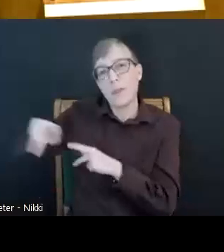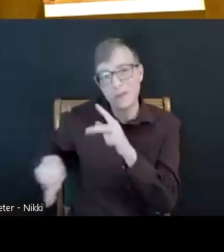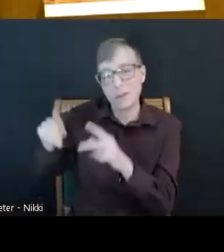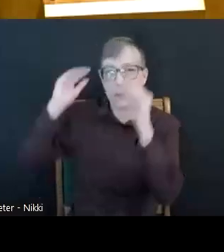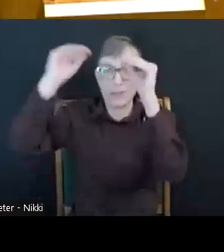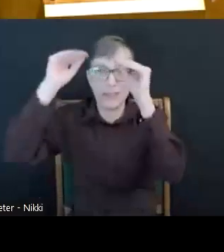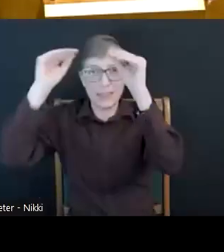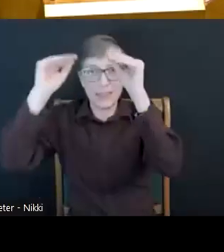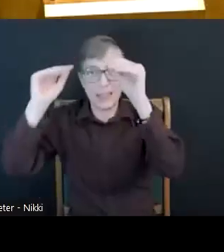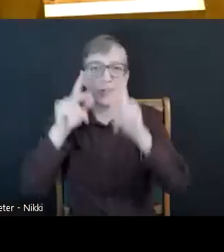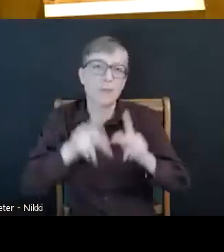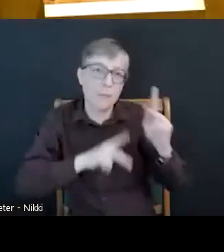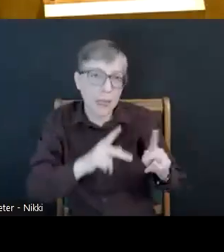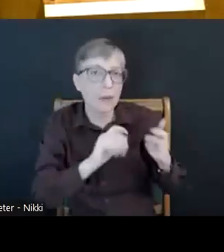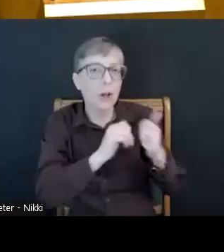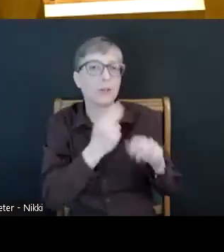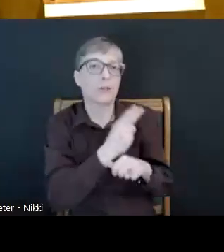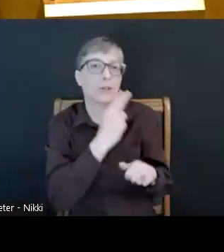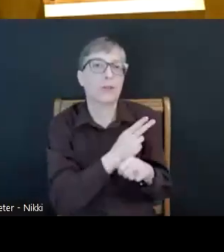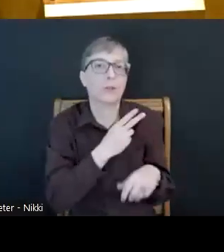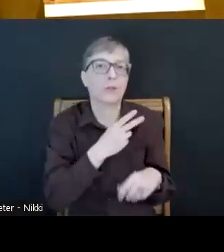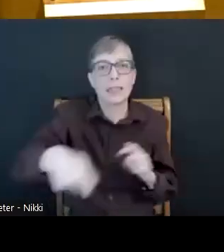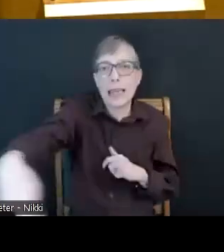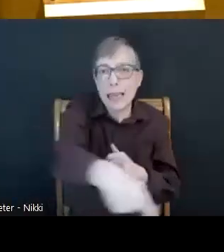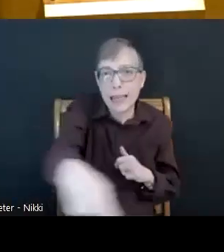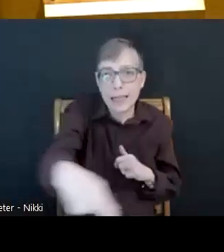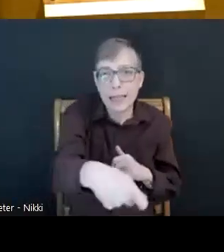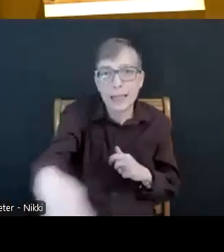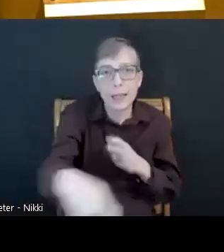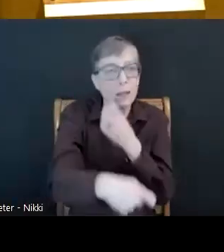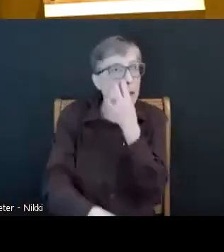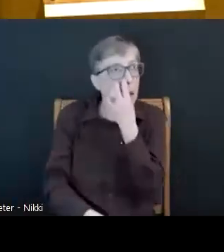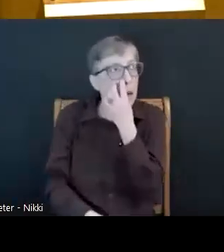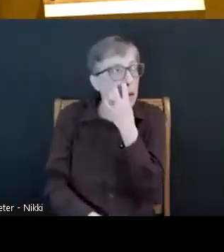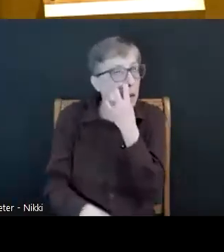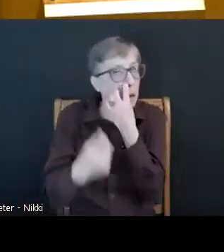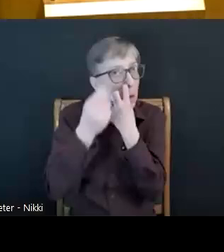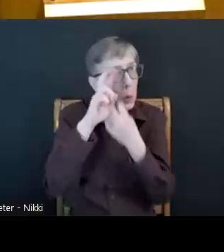which is a skill that has to be developed, or help people with a guide dog.